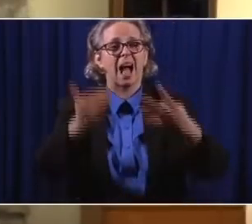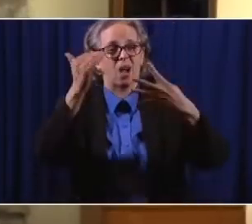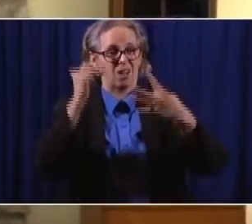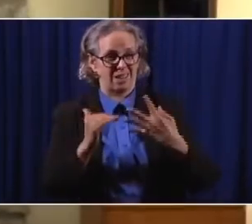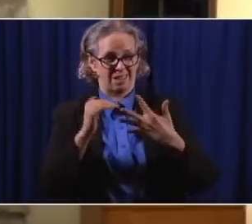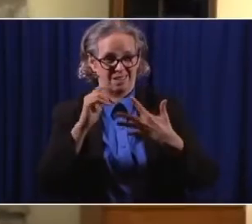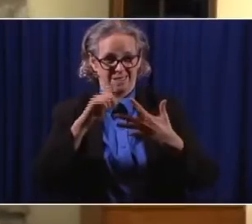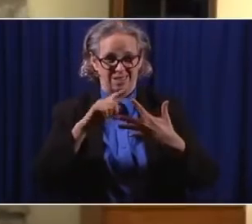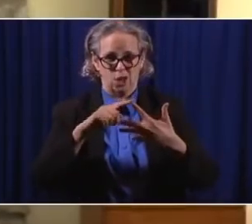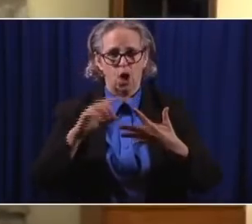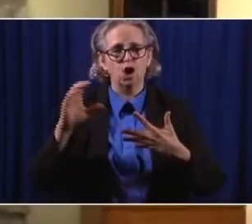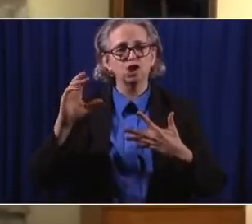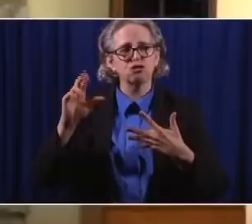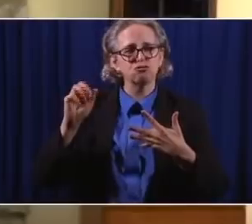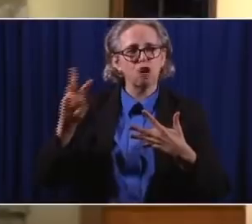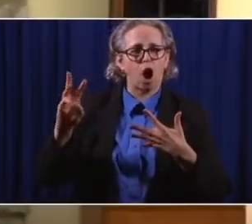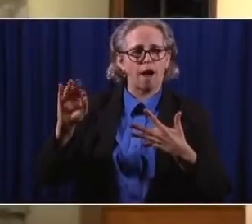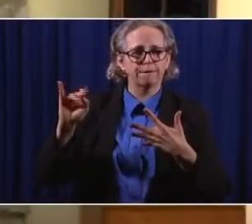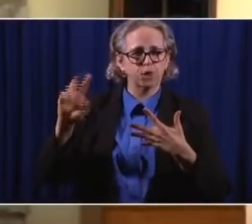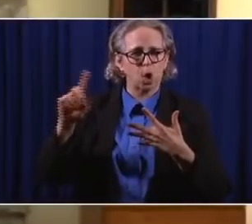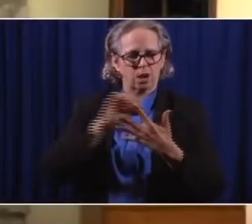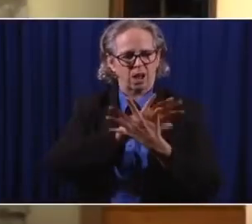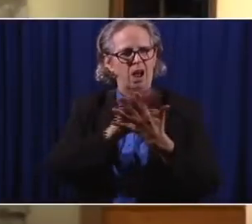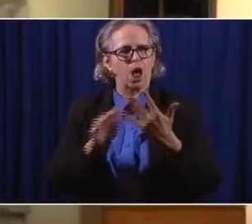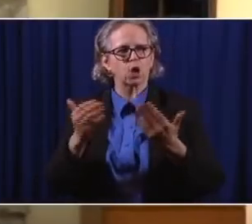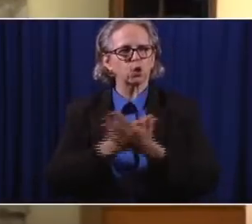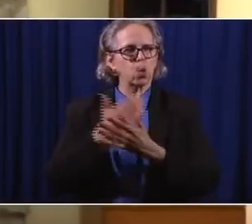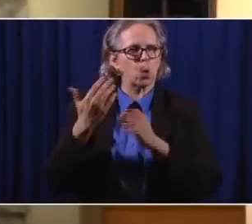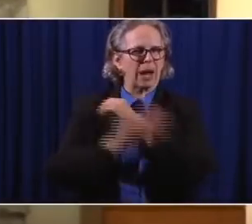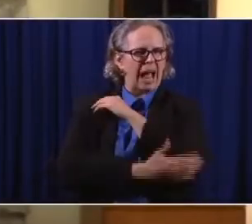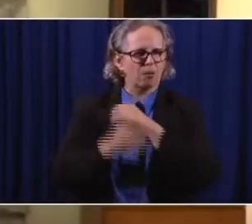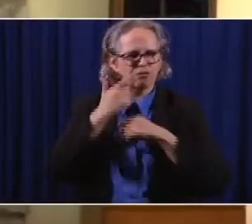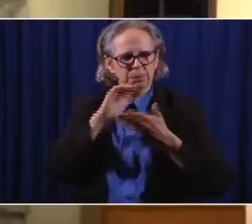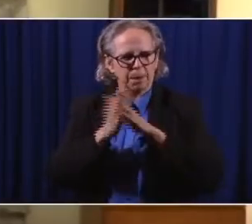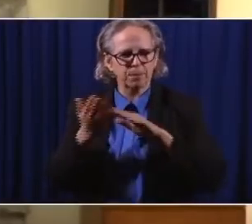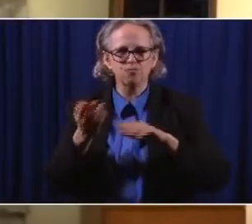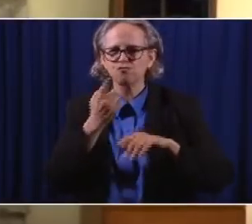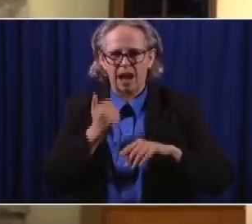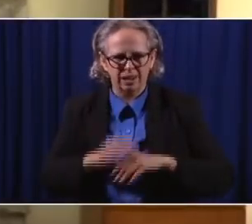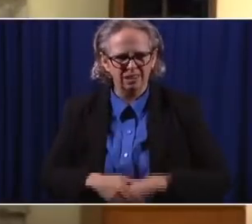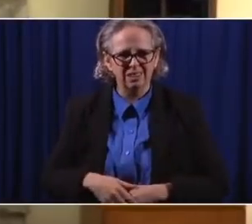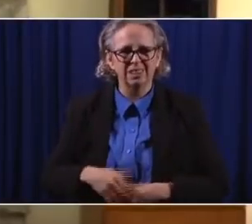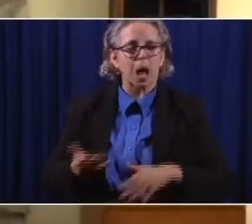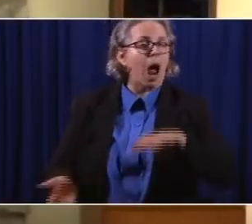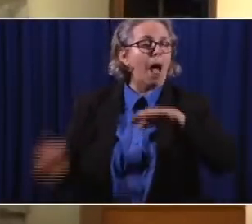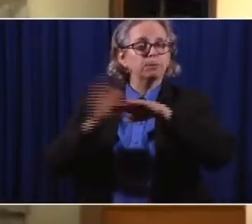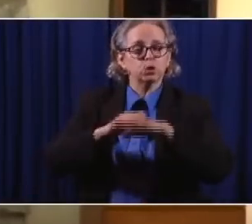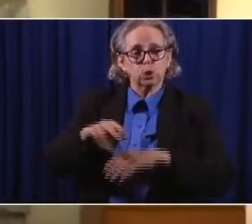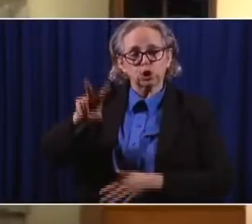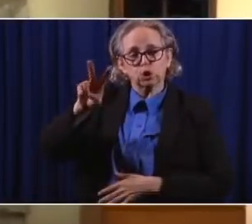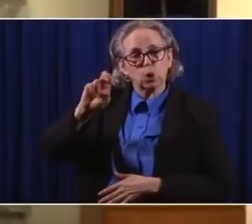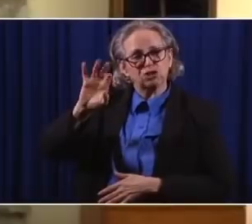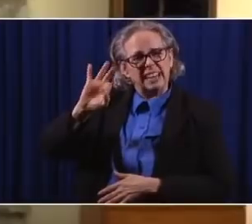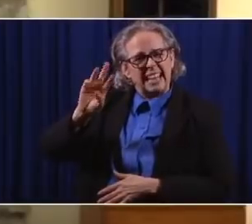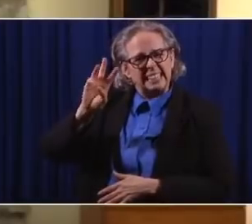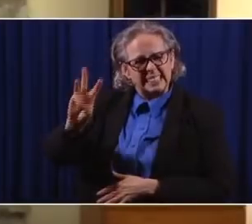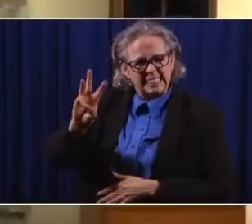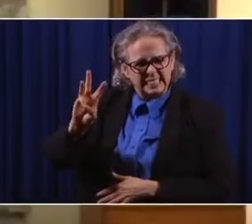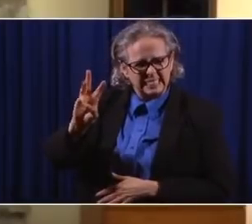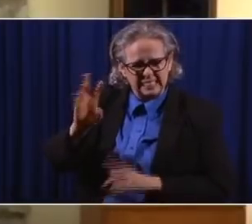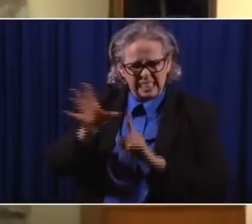incidence. They also are red. They are at 296 cases per 100,000, almost 3 times the